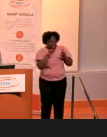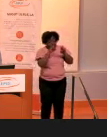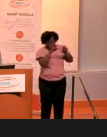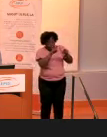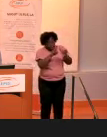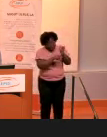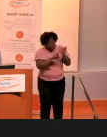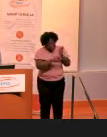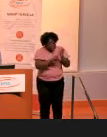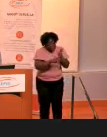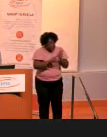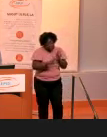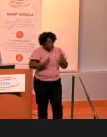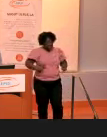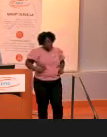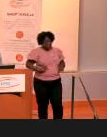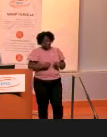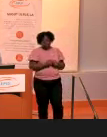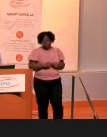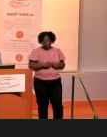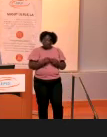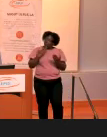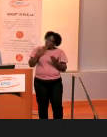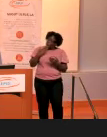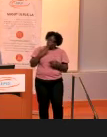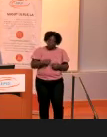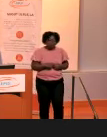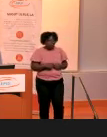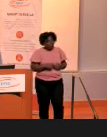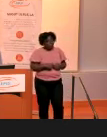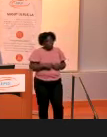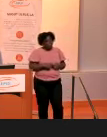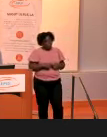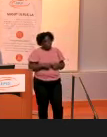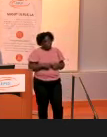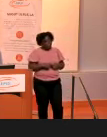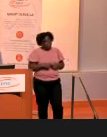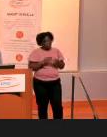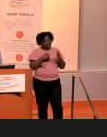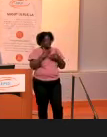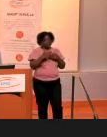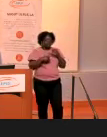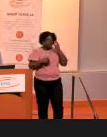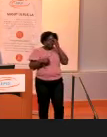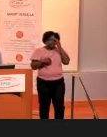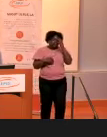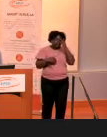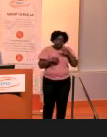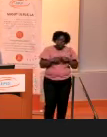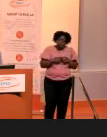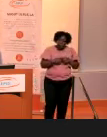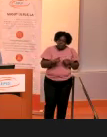get checked up. Okay. Thank you. Our next question is it true that you shouldn't drink